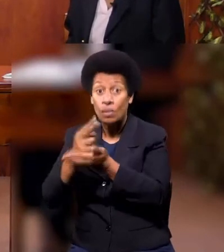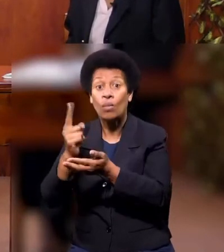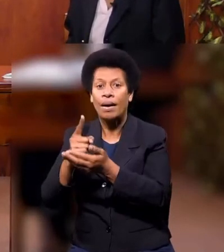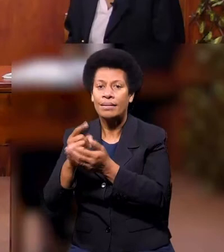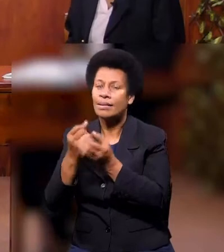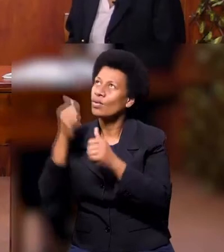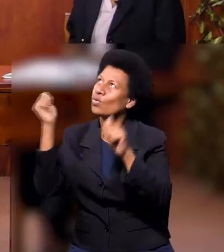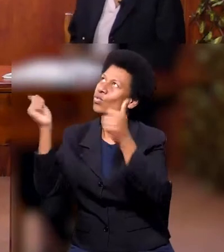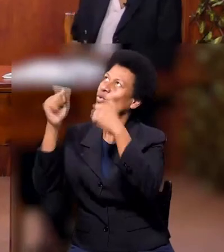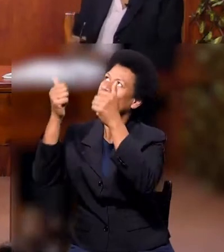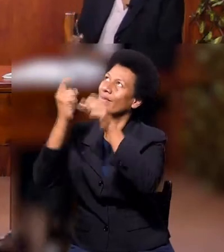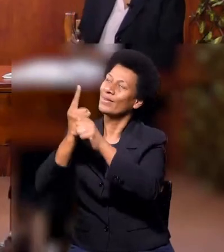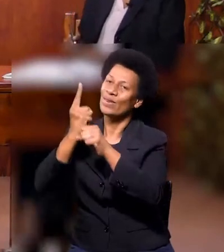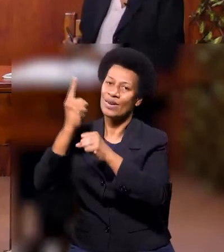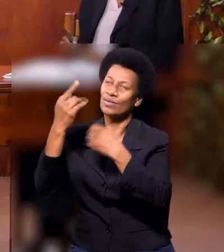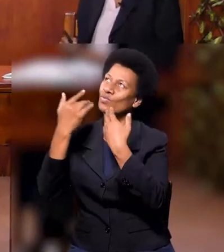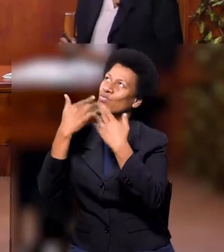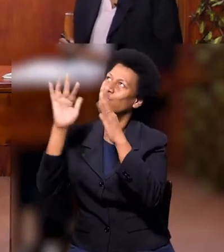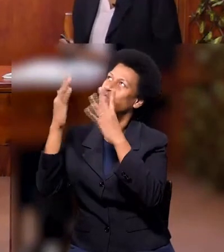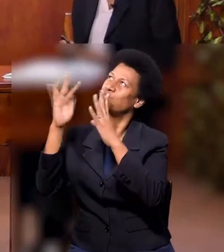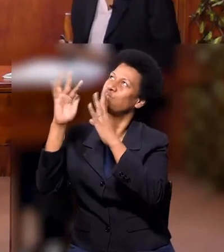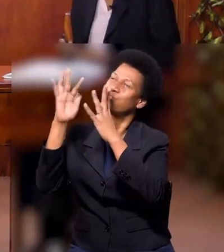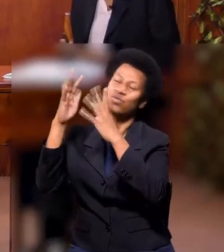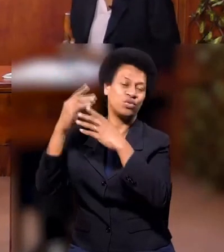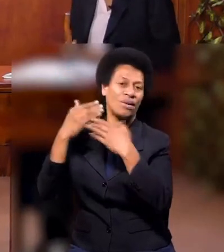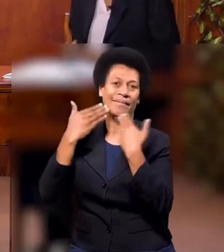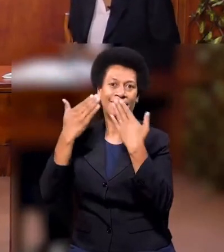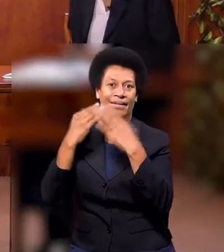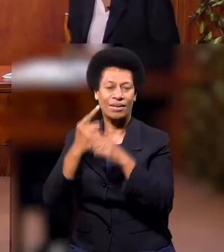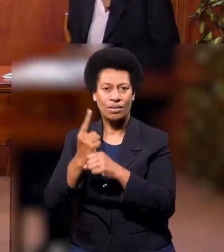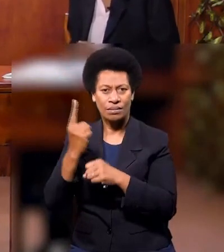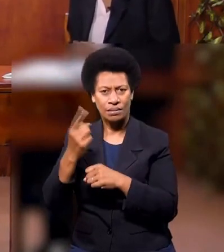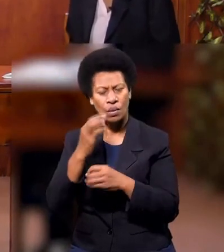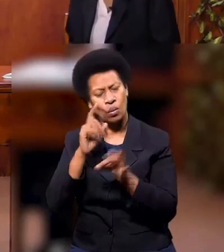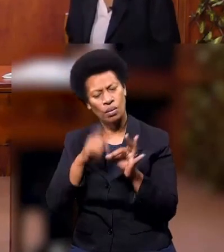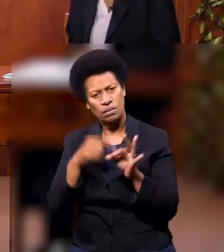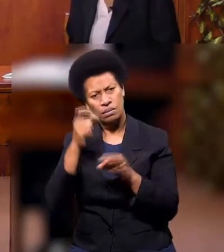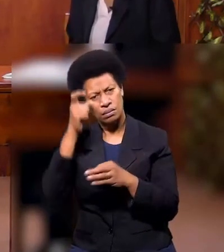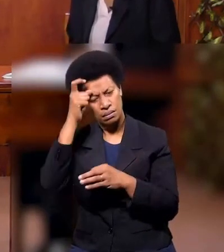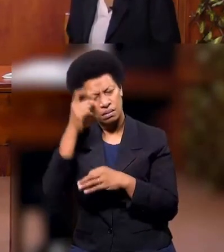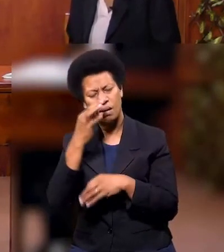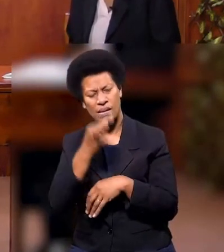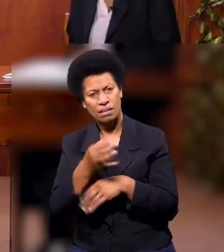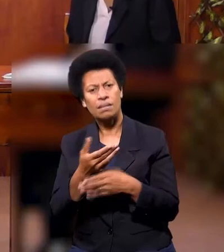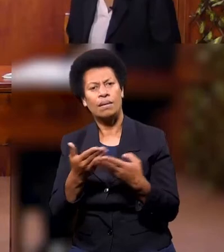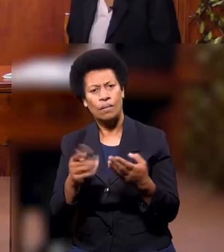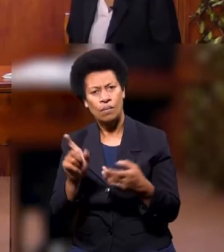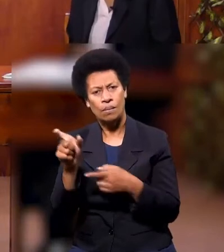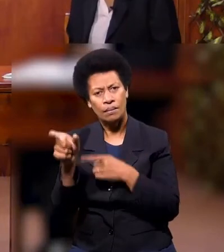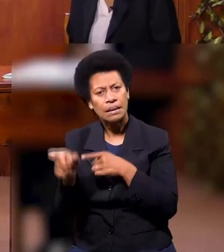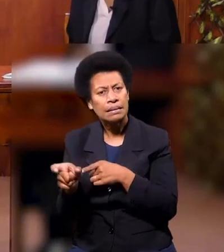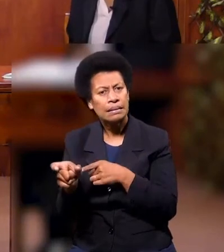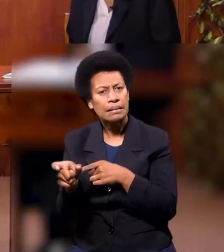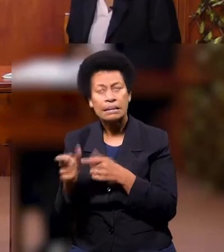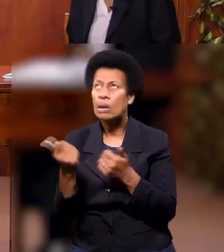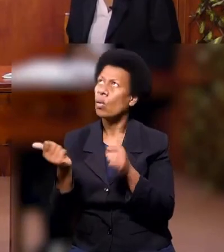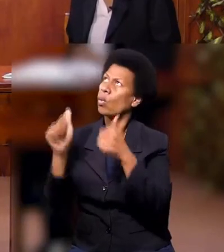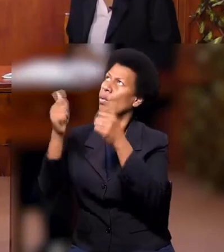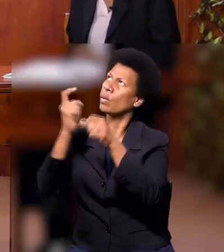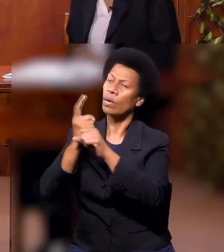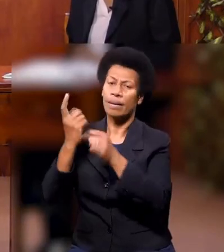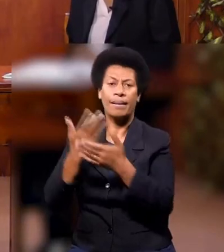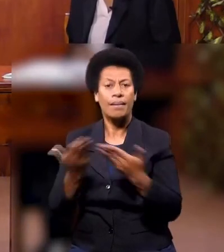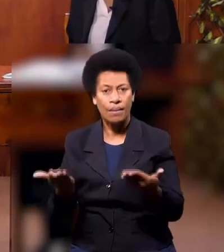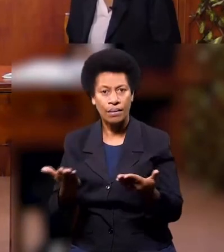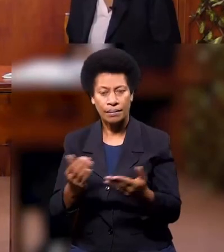God. Yeah? Yes, but you ask this question, how does one give glory to God? Now, the Bible can give answers to